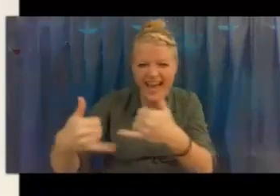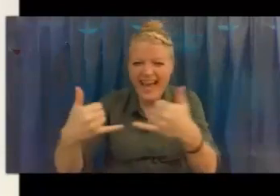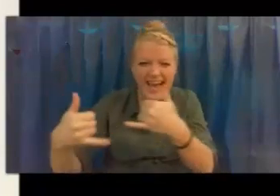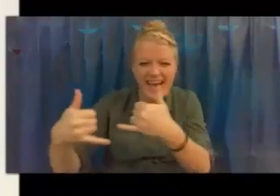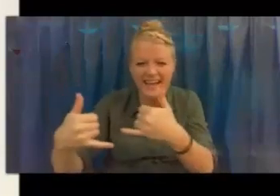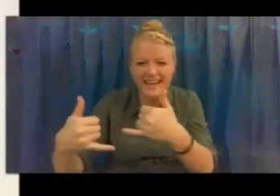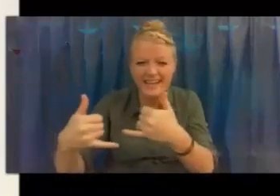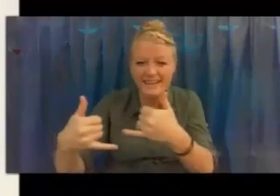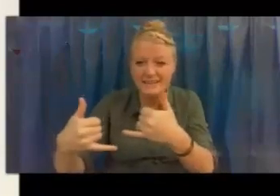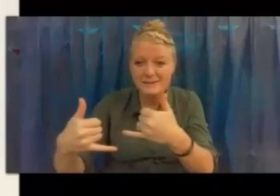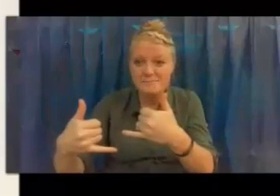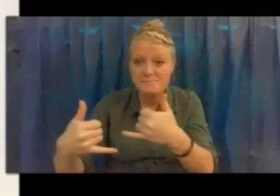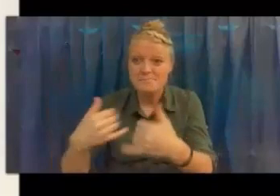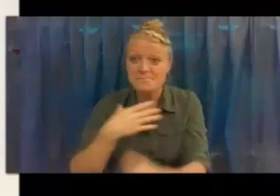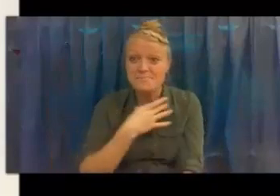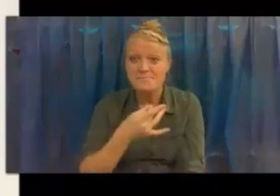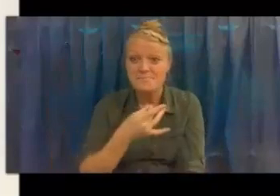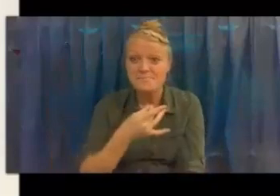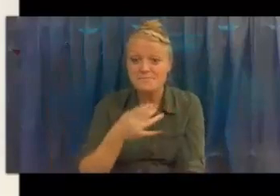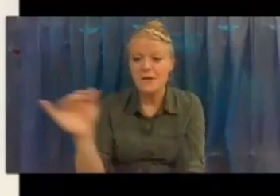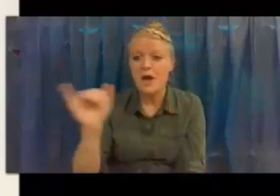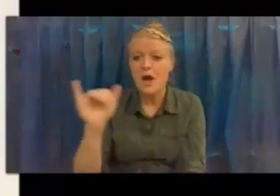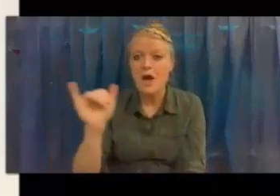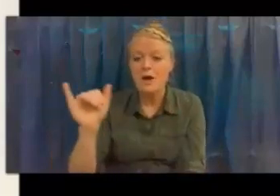teasing and playing games.